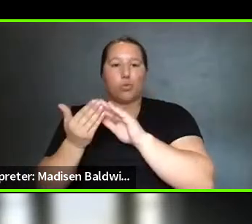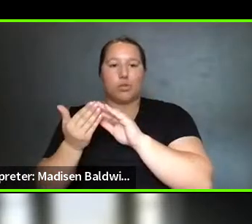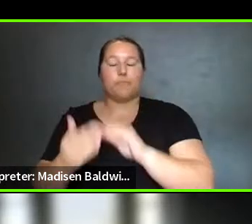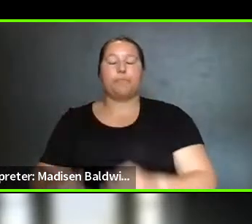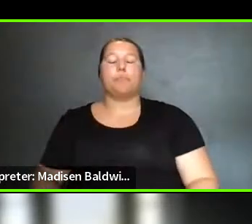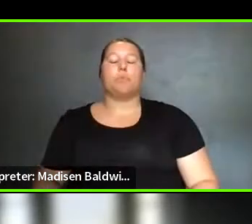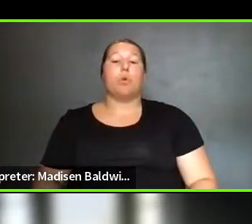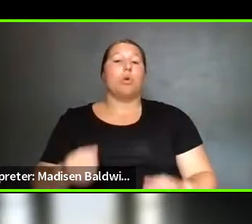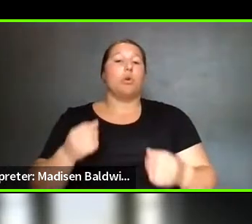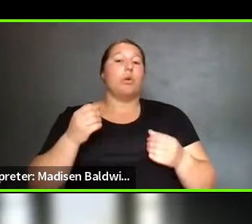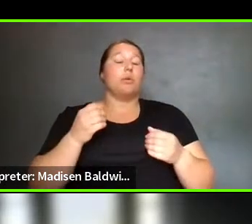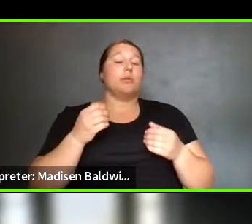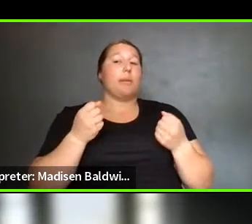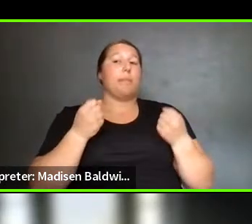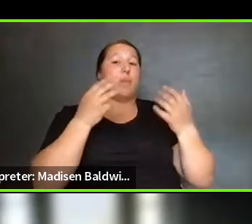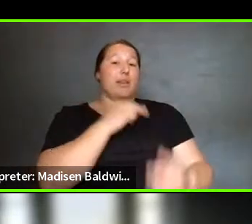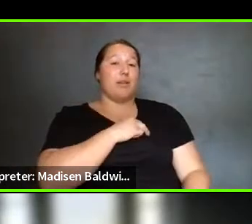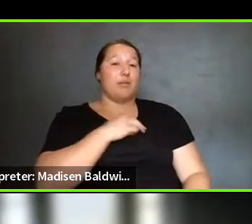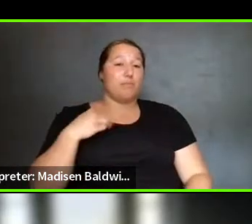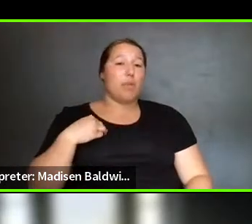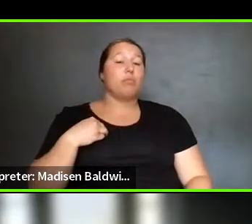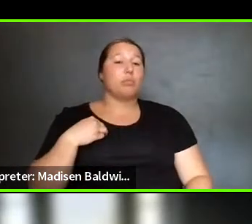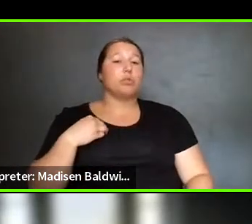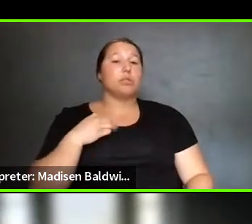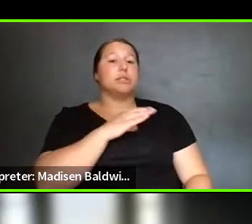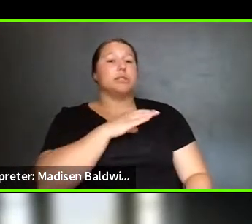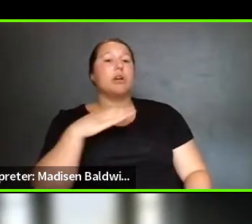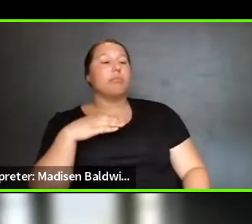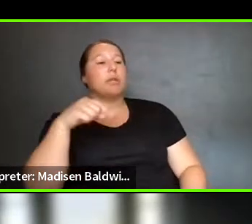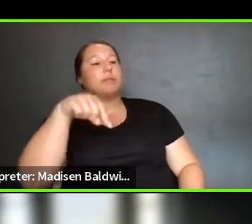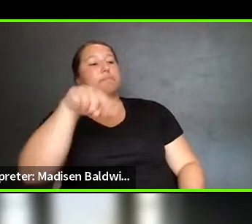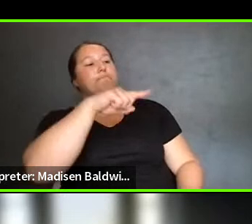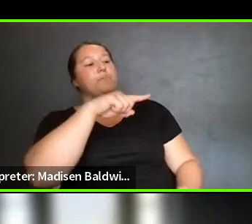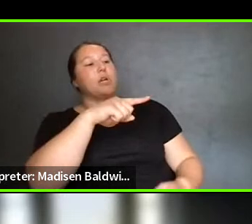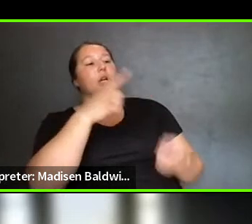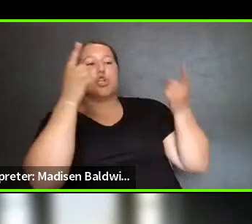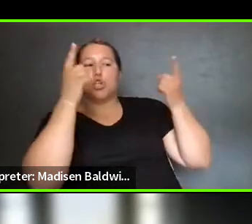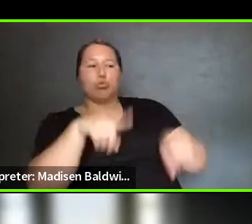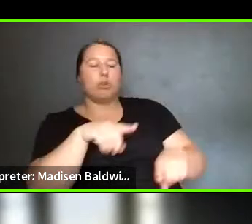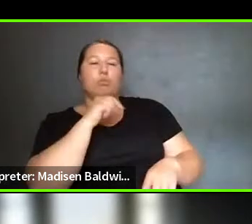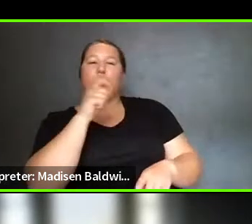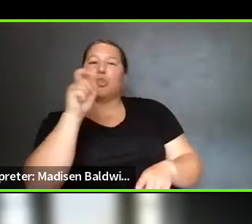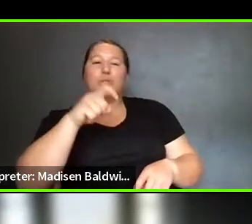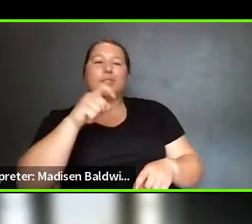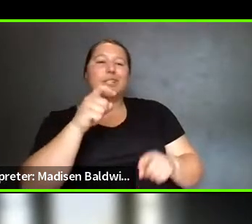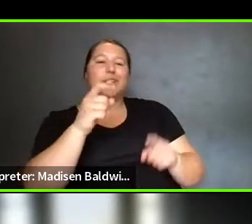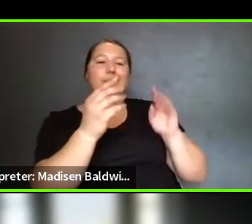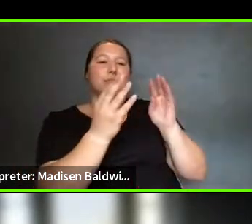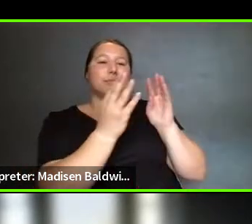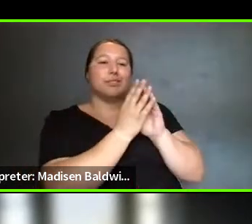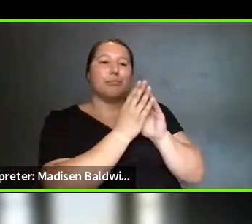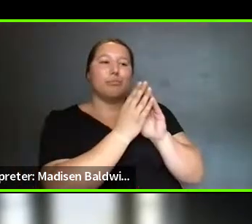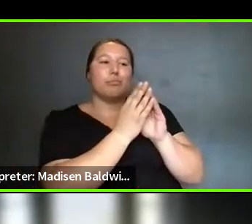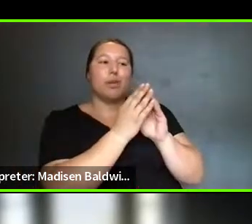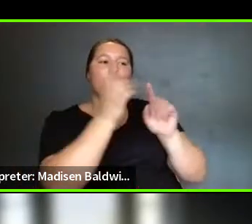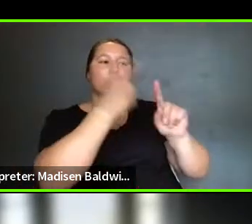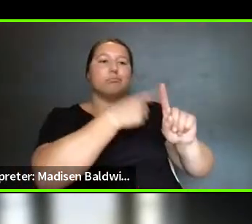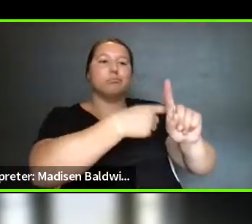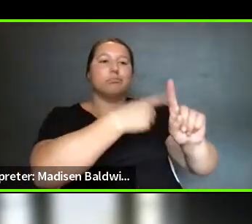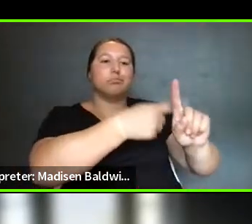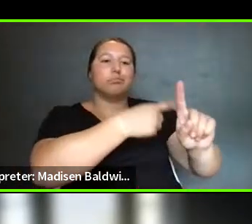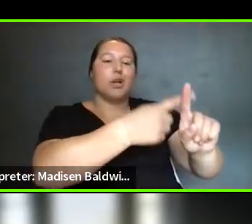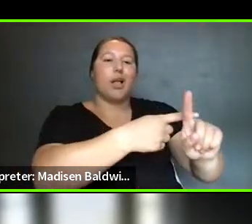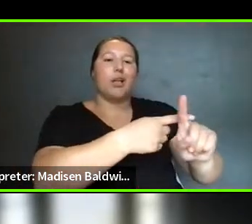of the advisory committee was in agreement that we don't need to meet as frequently because they already meet with Aaliyah and Sarah. But certainly